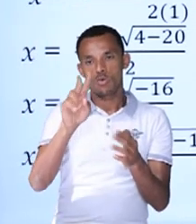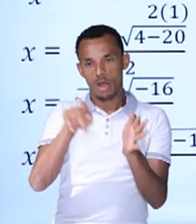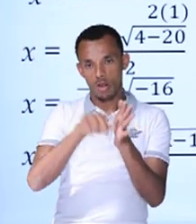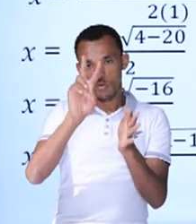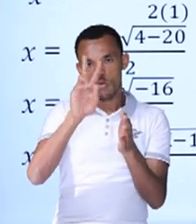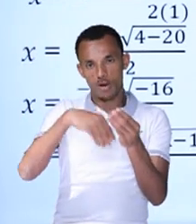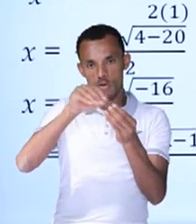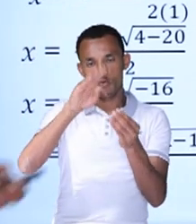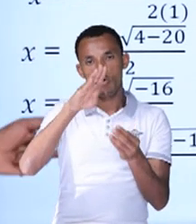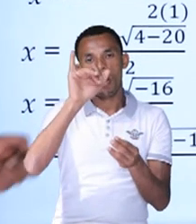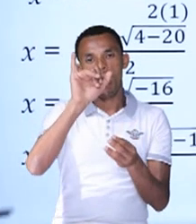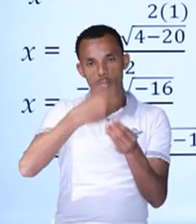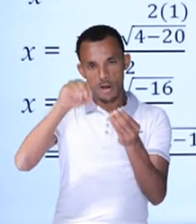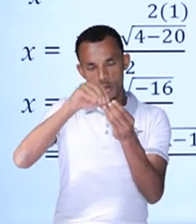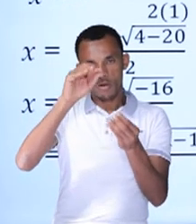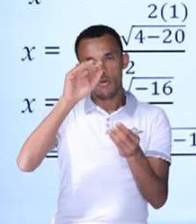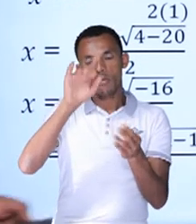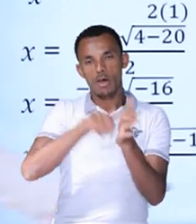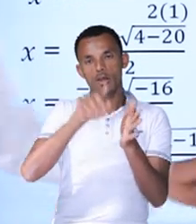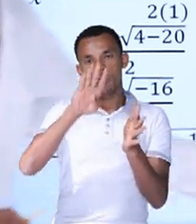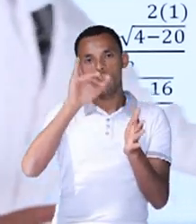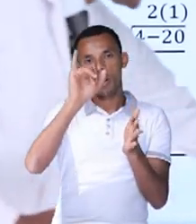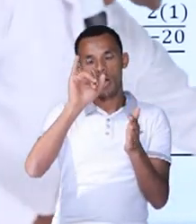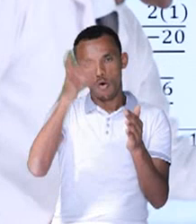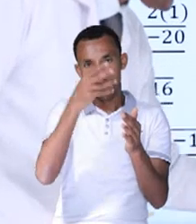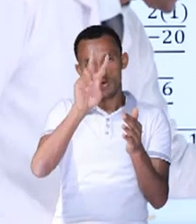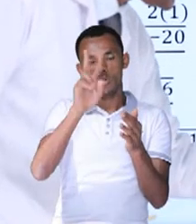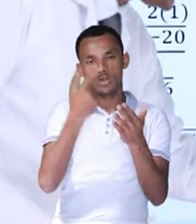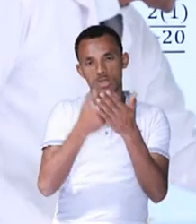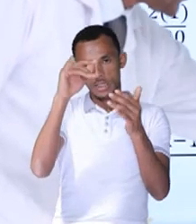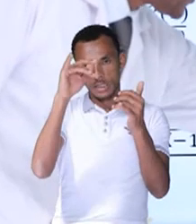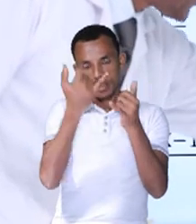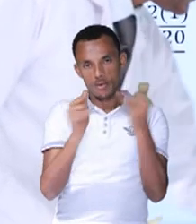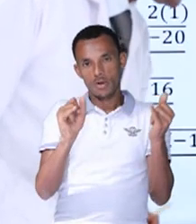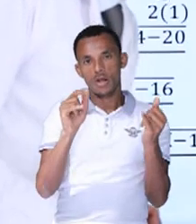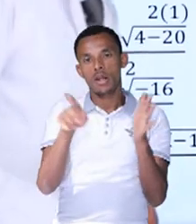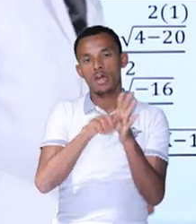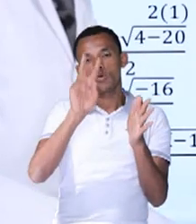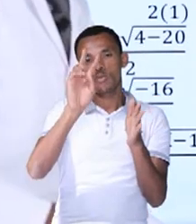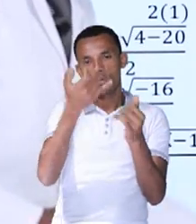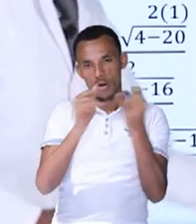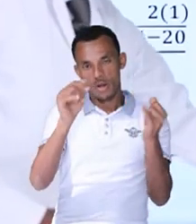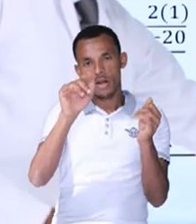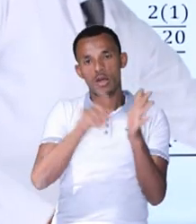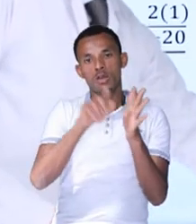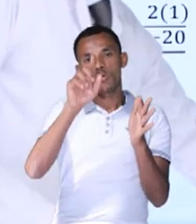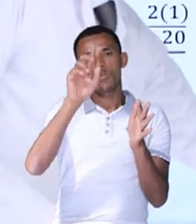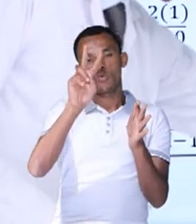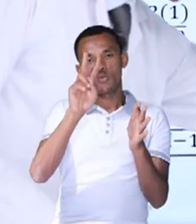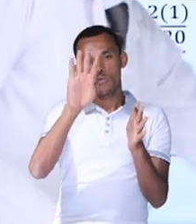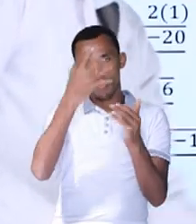negative 2 plus 4i plus minus 4i over 2. When this one is simplified, negative 2 divided by negative 2, 1.